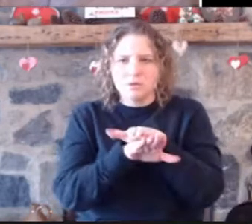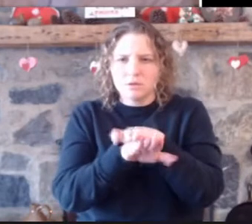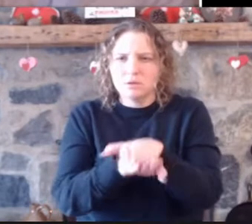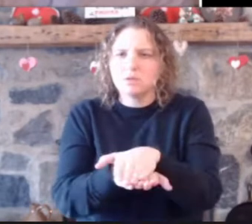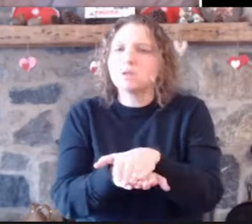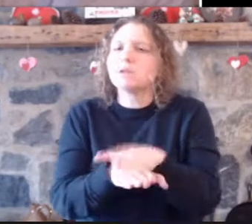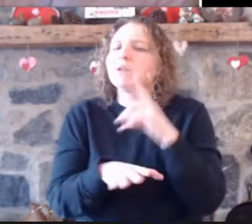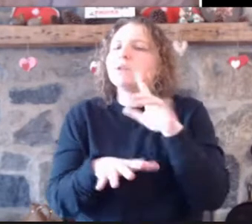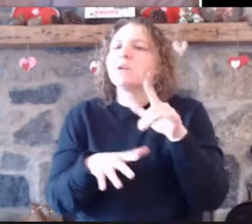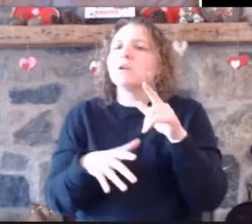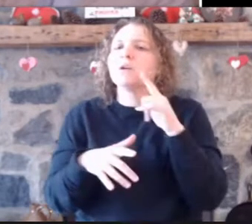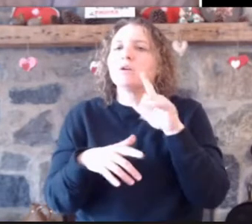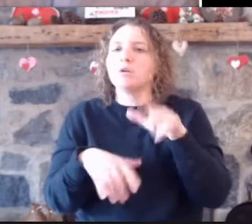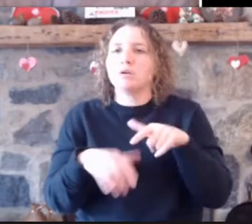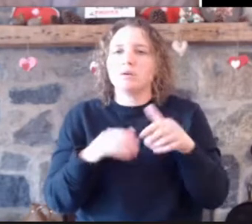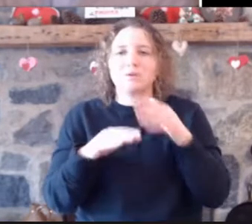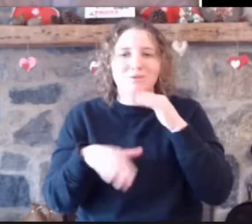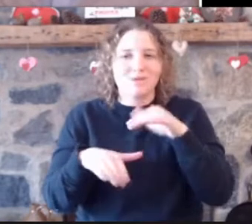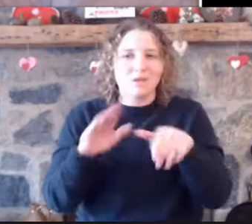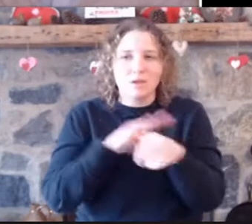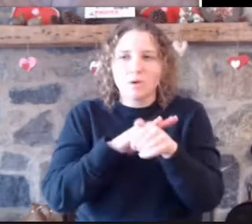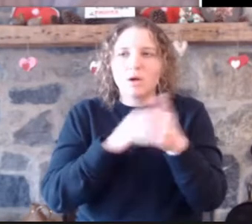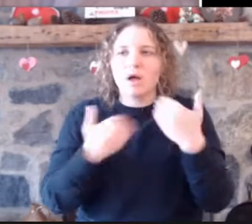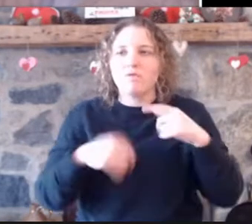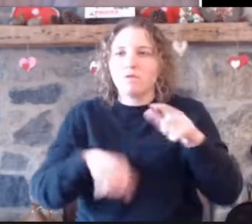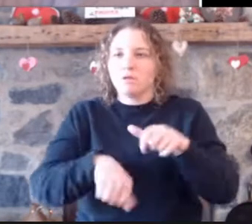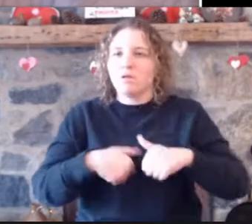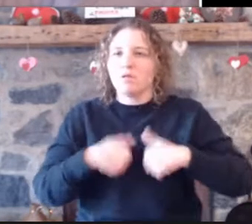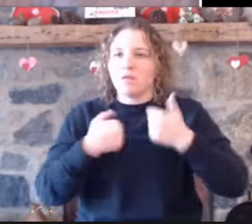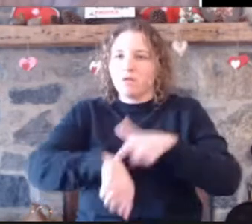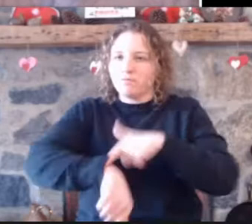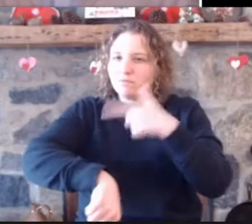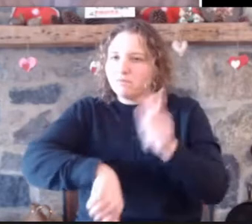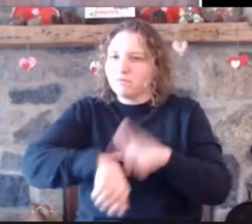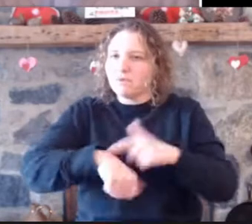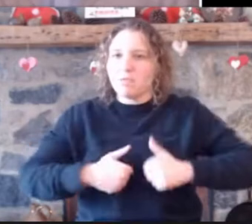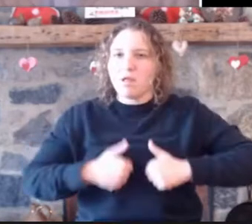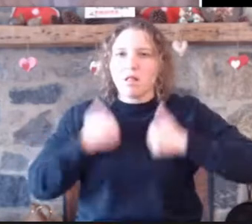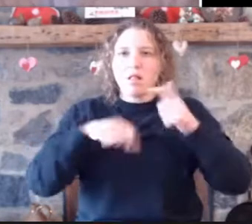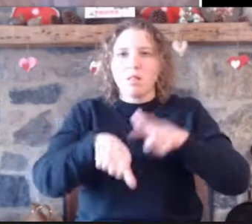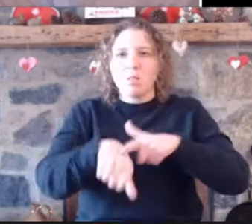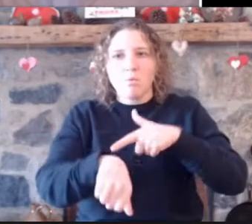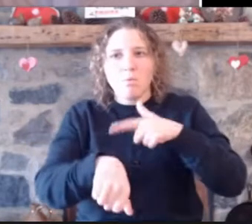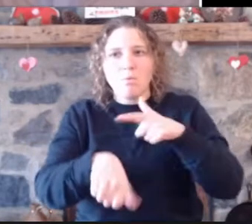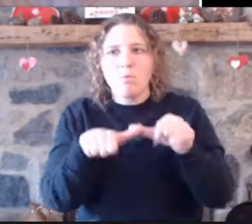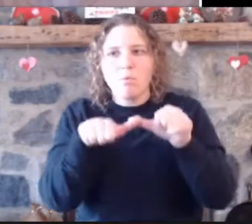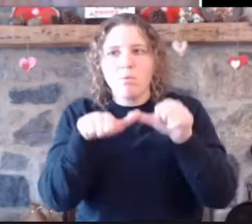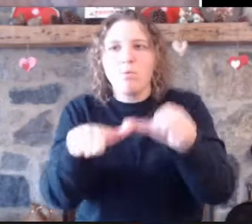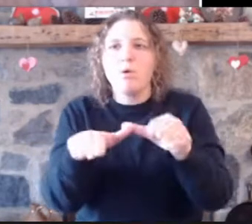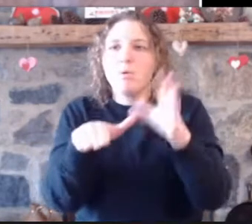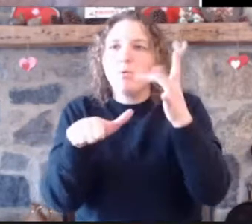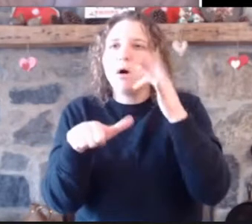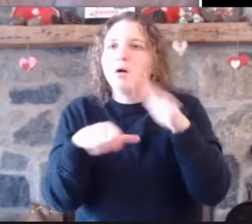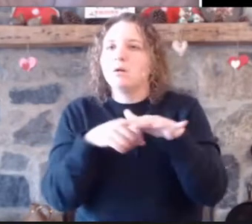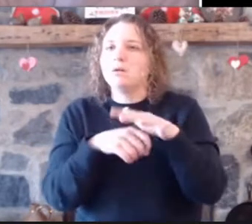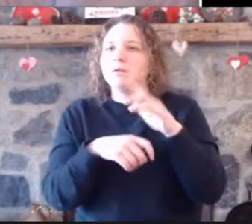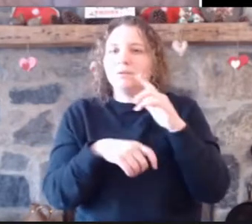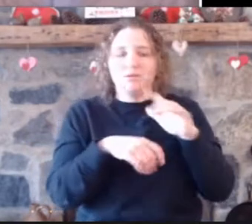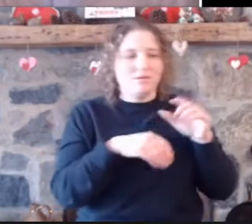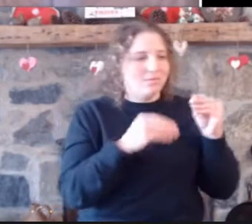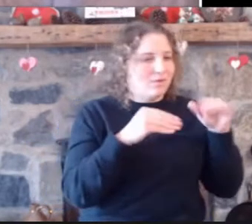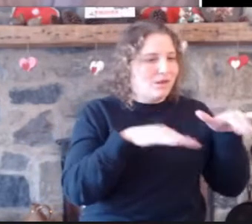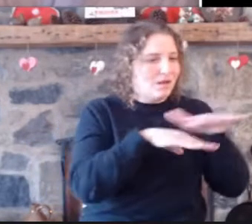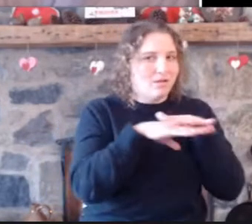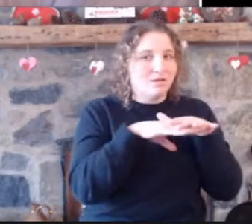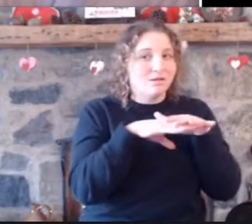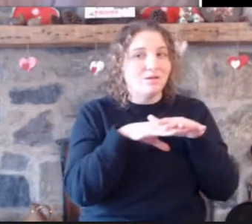these really long lifespans? What is it living in the water gives them as an advantage over things on the earth? Again,